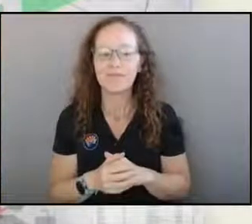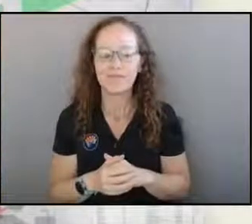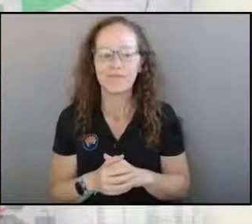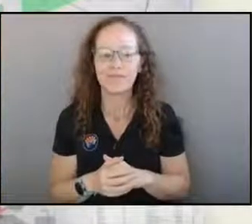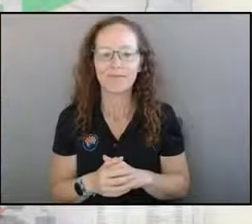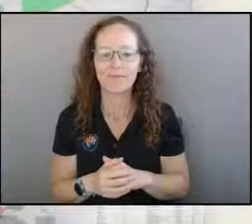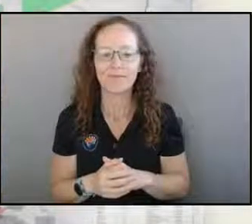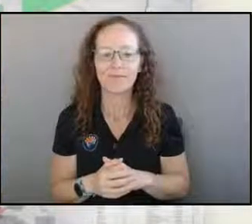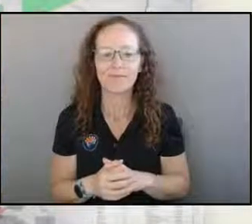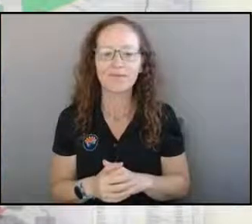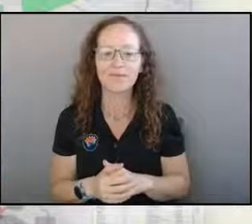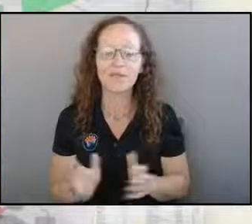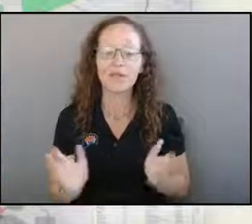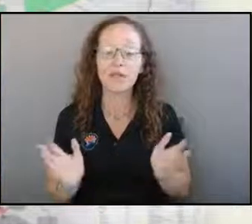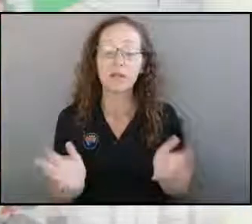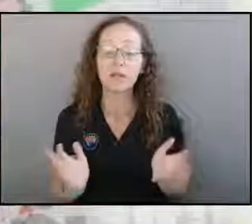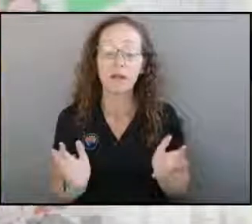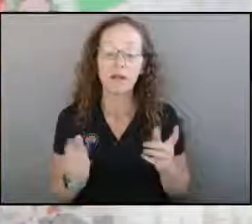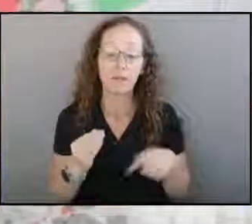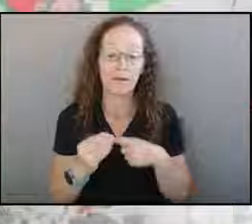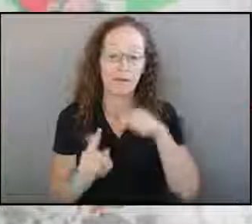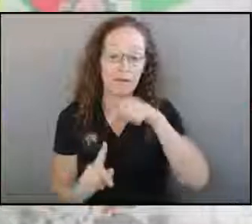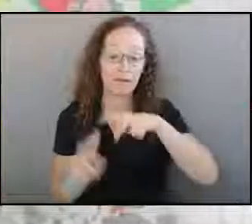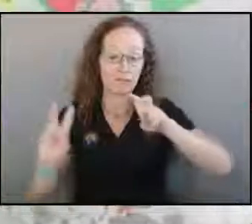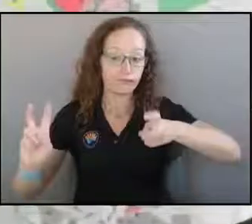In talking about that, I've also gotten a lot of questions about